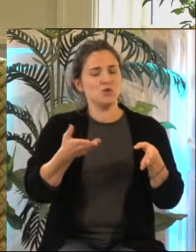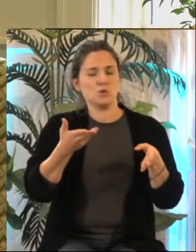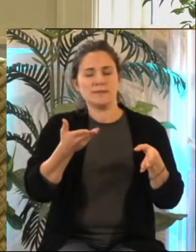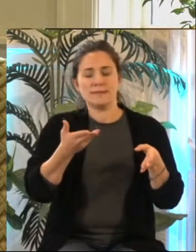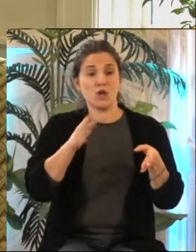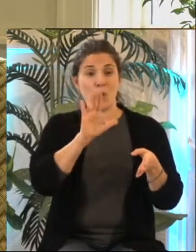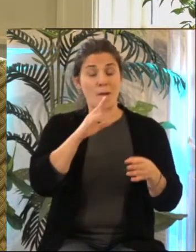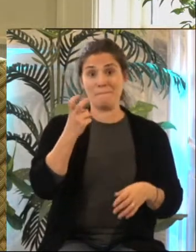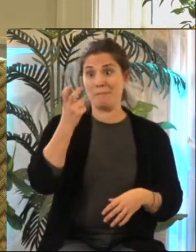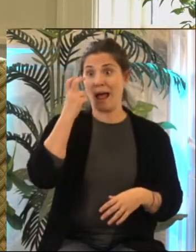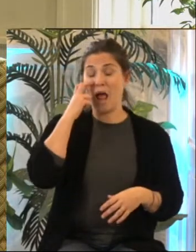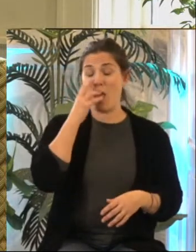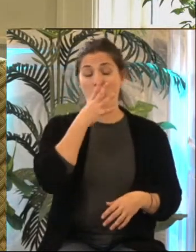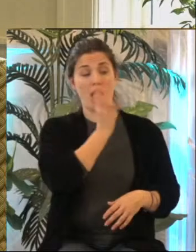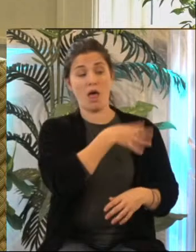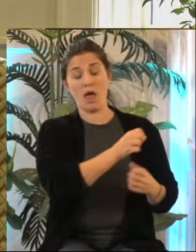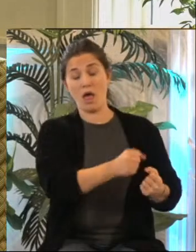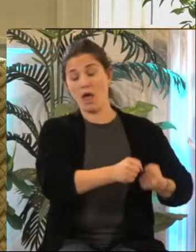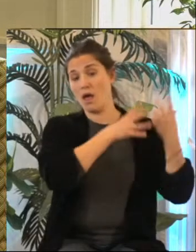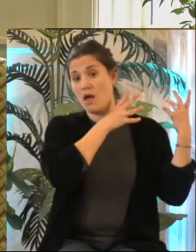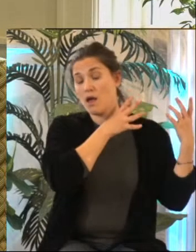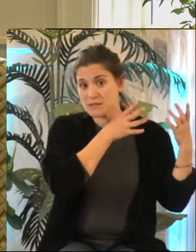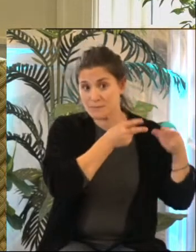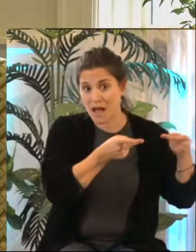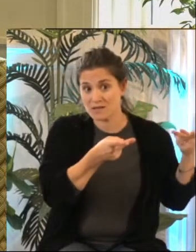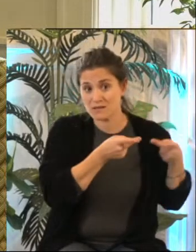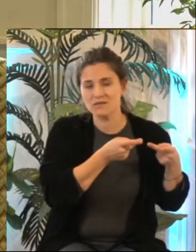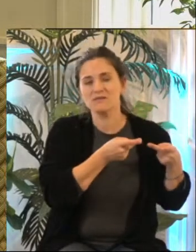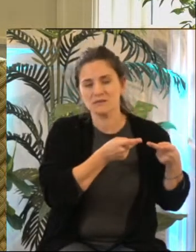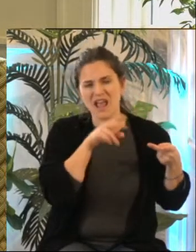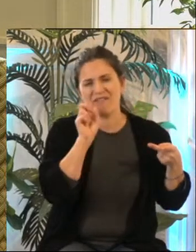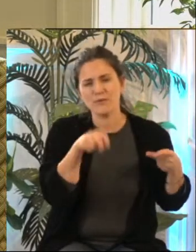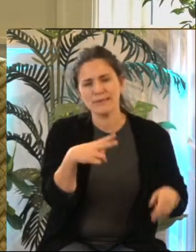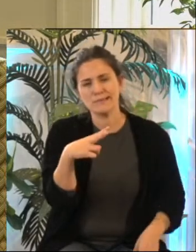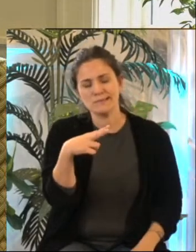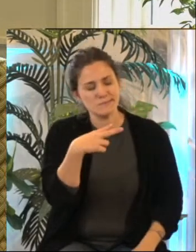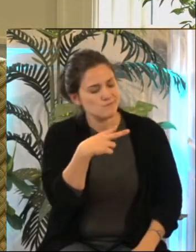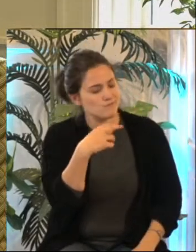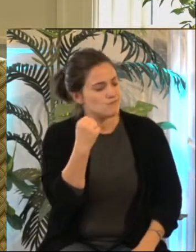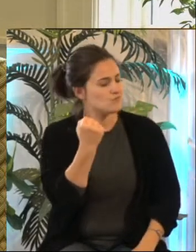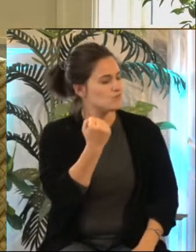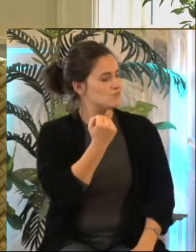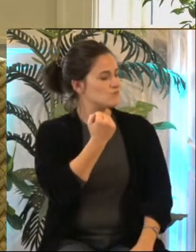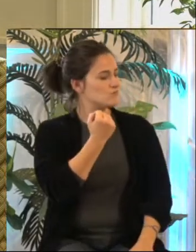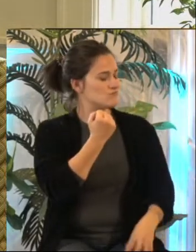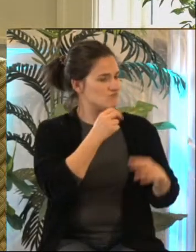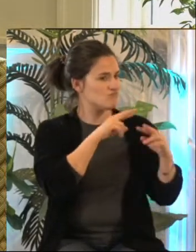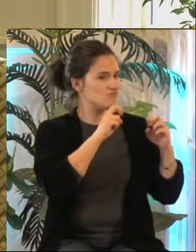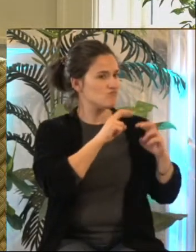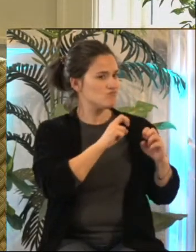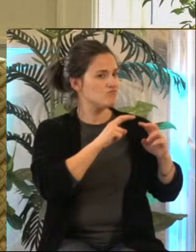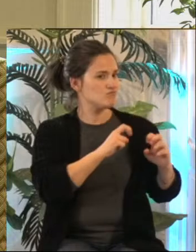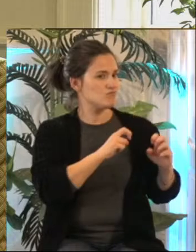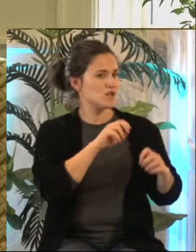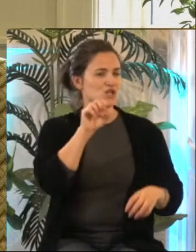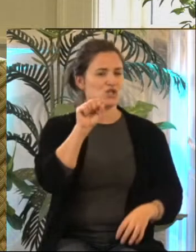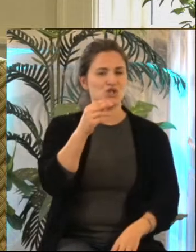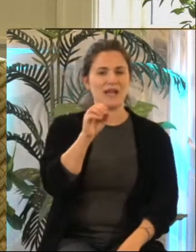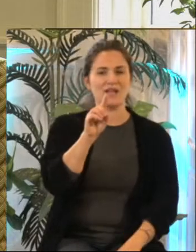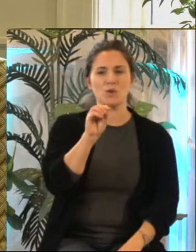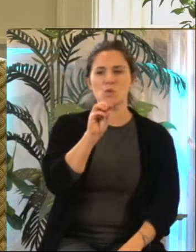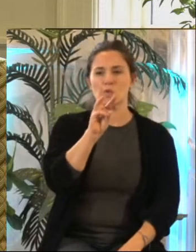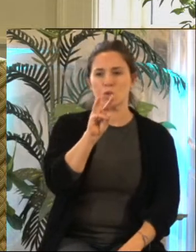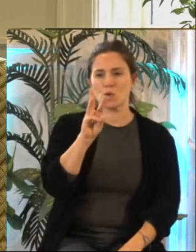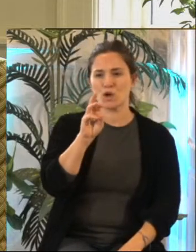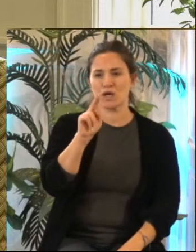spots and become accountable. So shadow work, it often requires the assistance of someone else, like a spiritual director or a